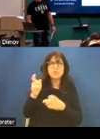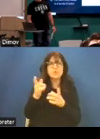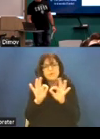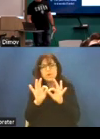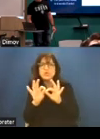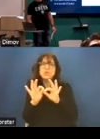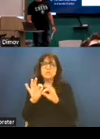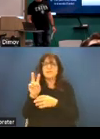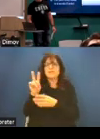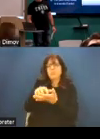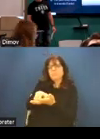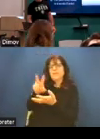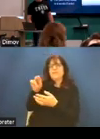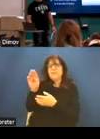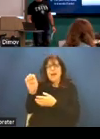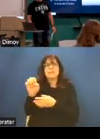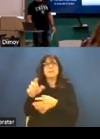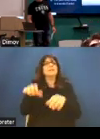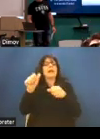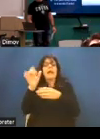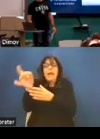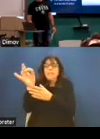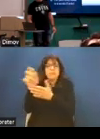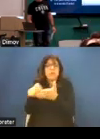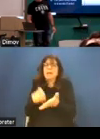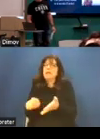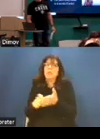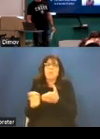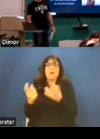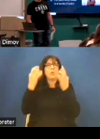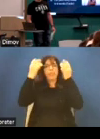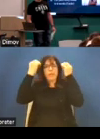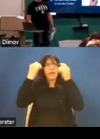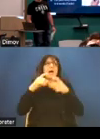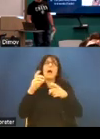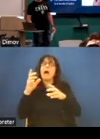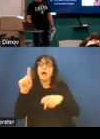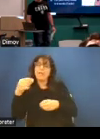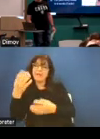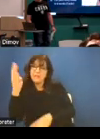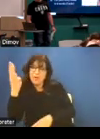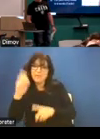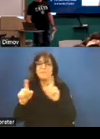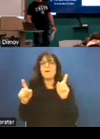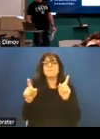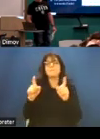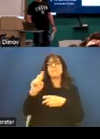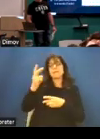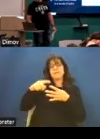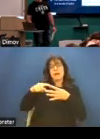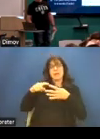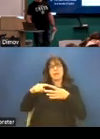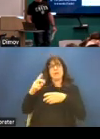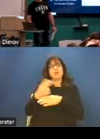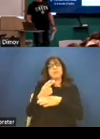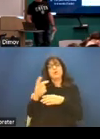vices? Take 8 minutes and write what comes to mind. I only gave you 4. Secondly, use 1 or more of your